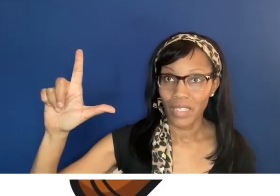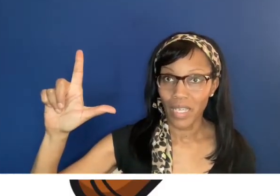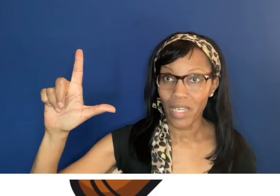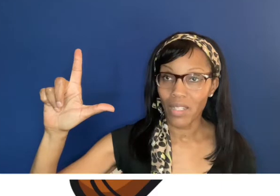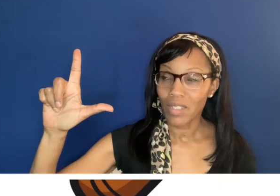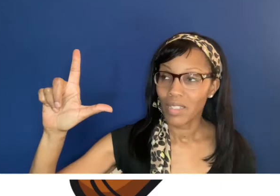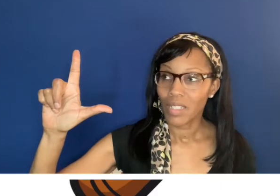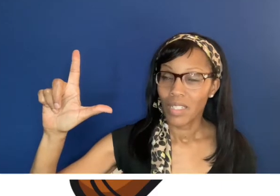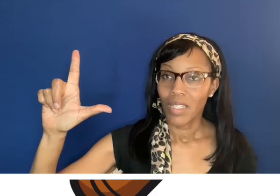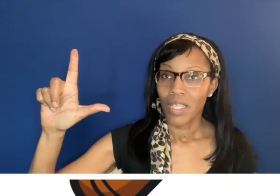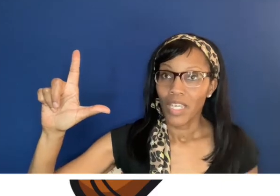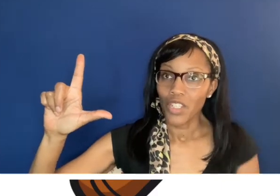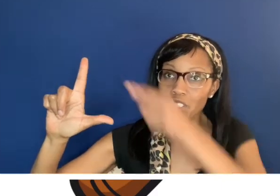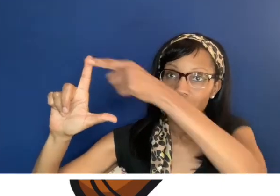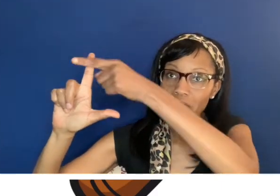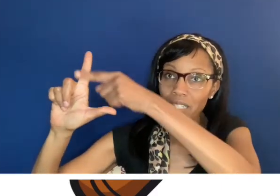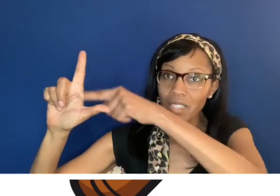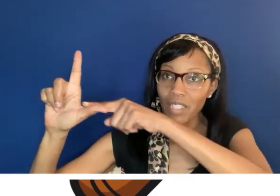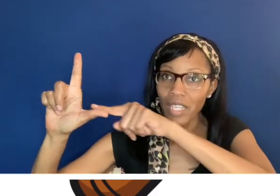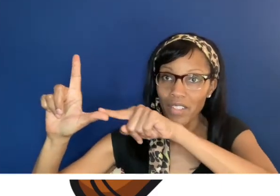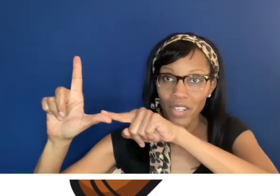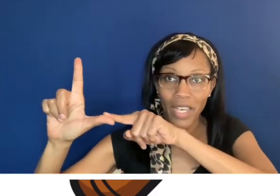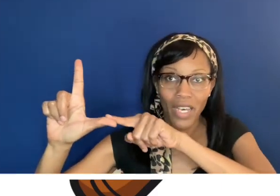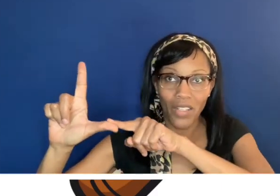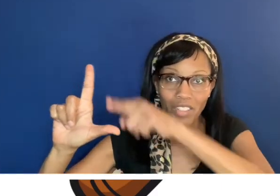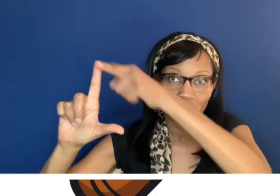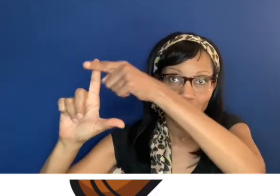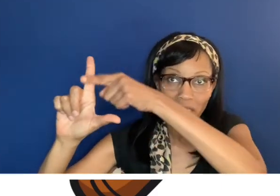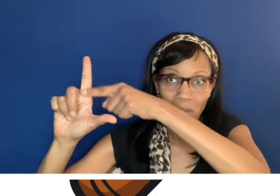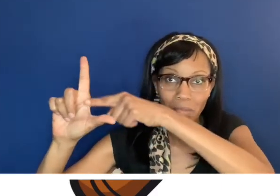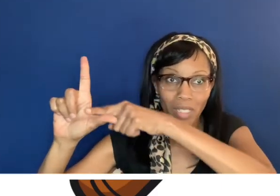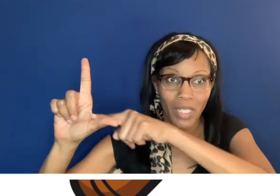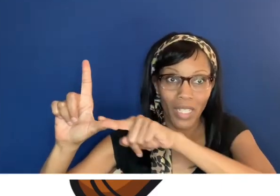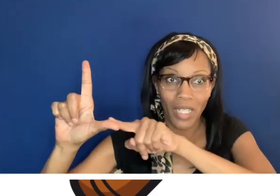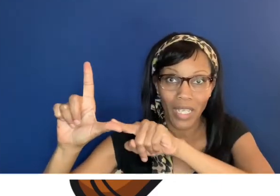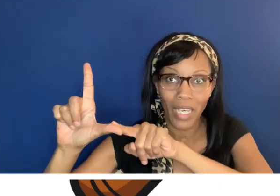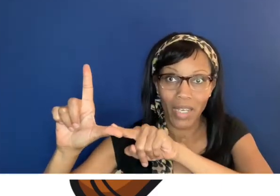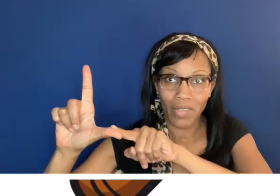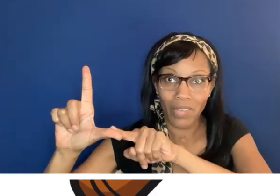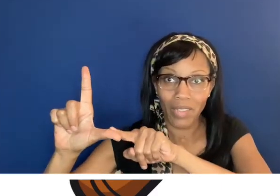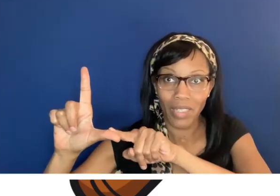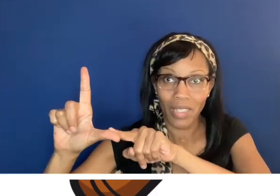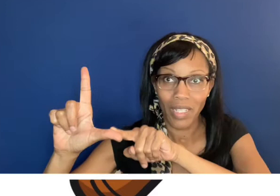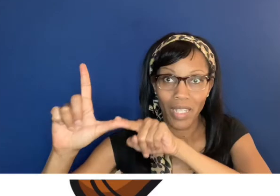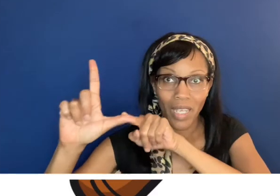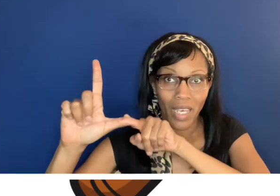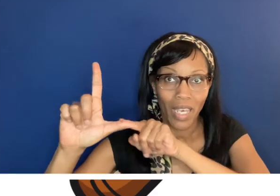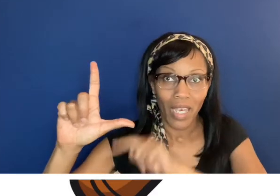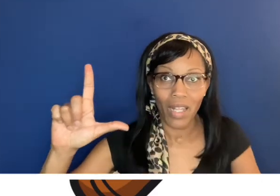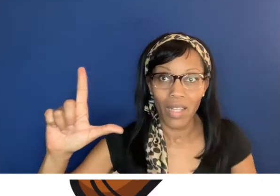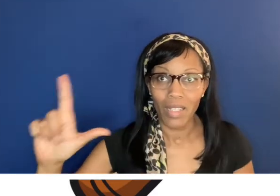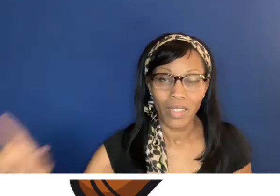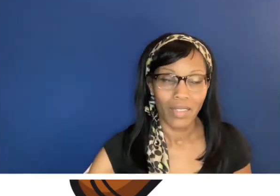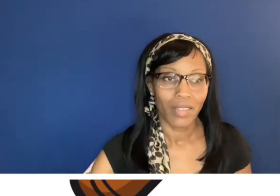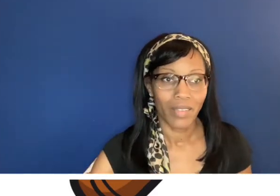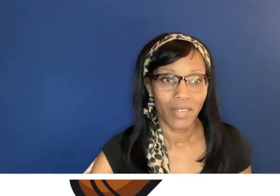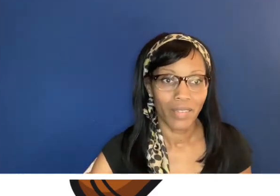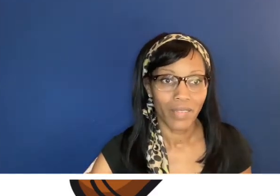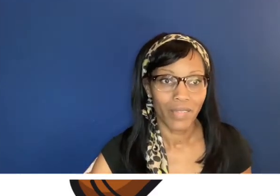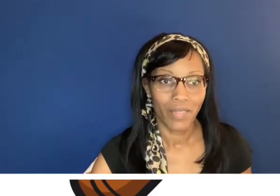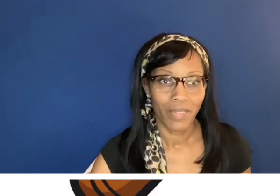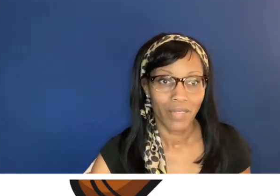You see the L? It looks like the letter L. It's shaped like L. L.